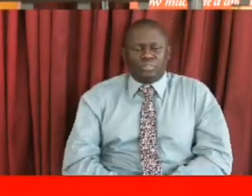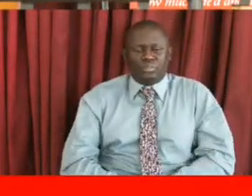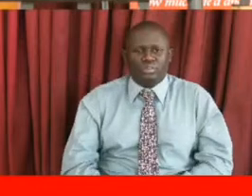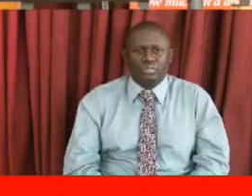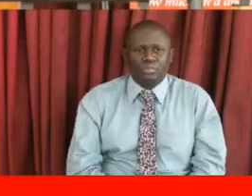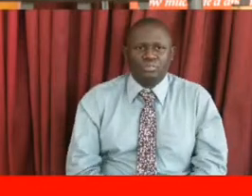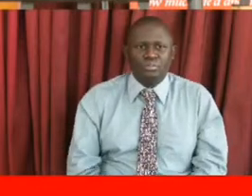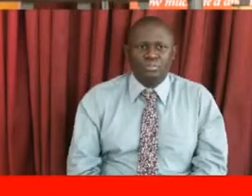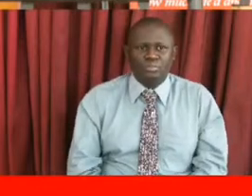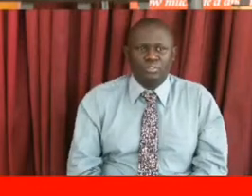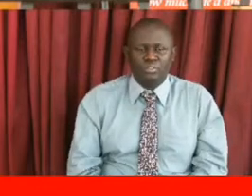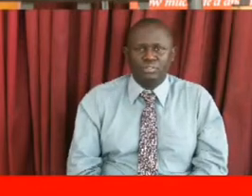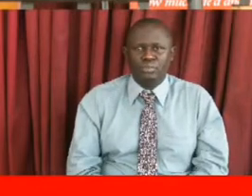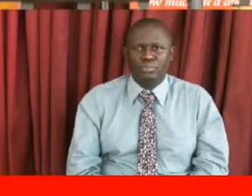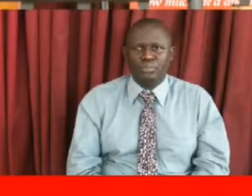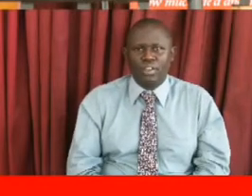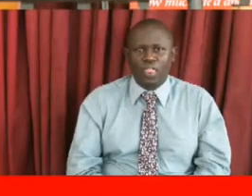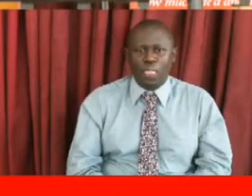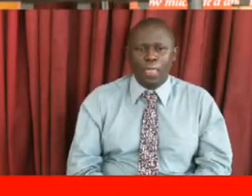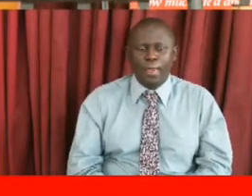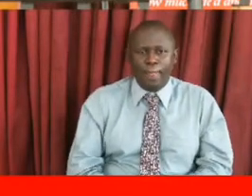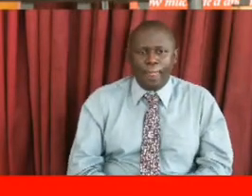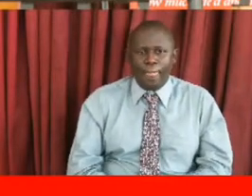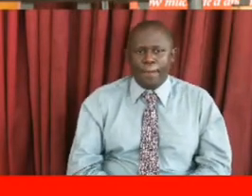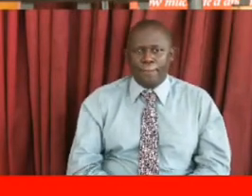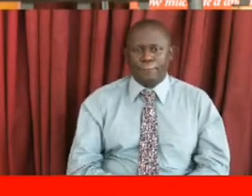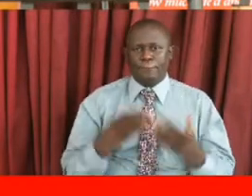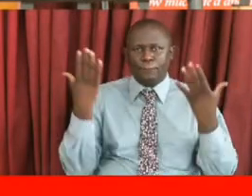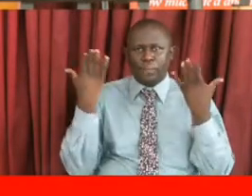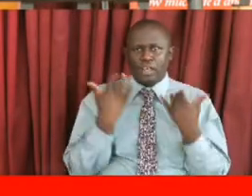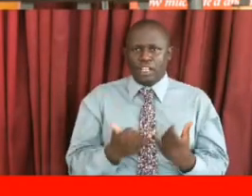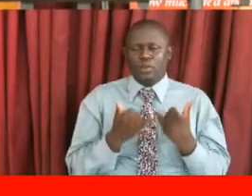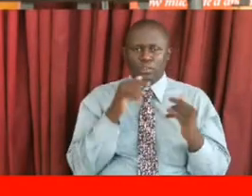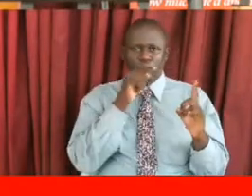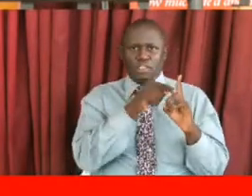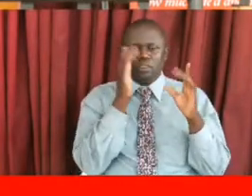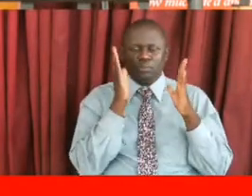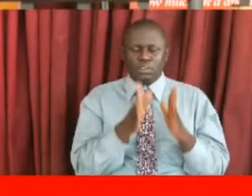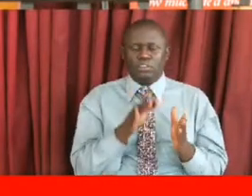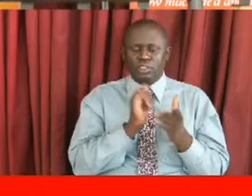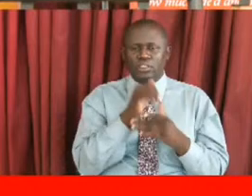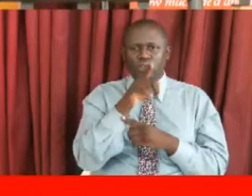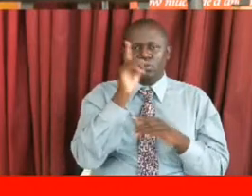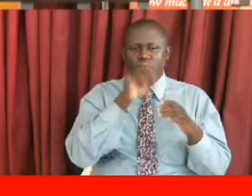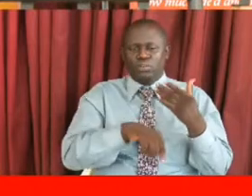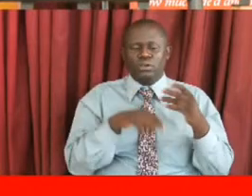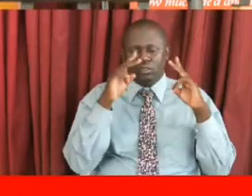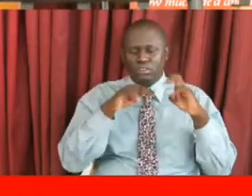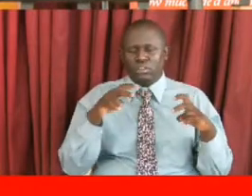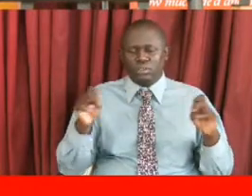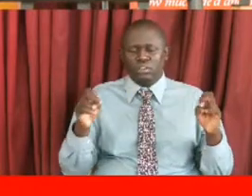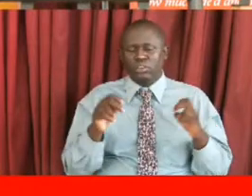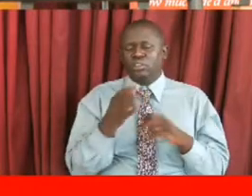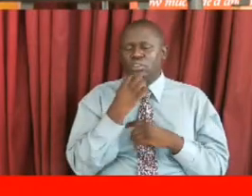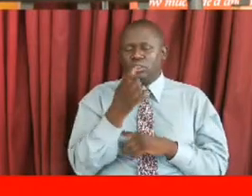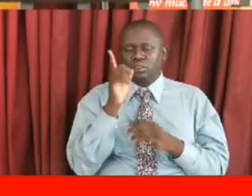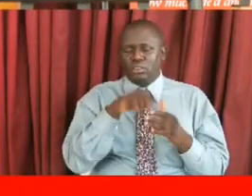internet and that one who are busy Googling he's saying I am not the